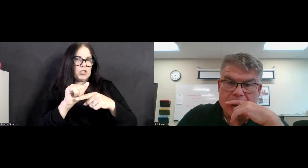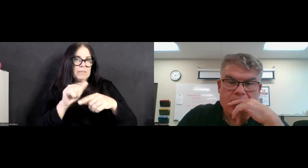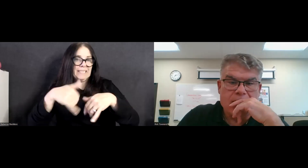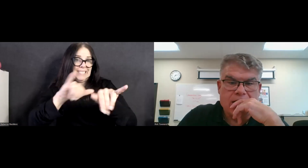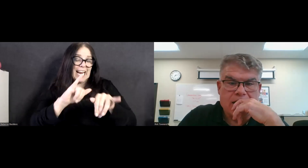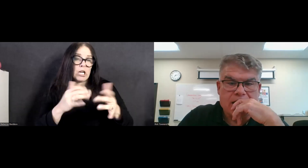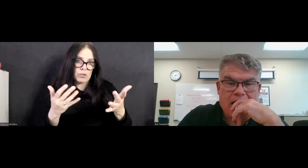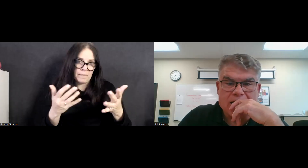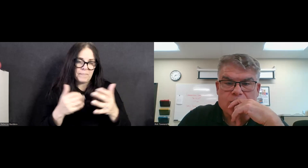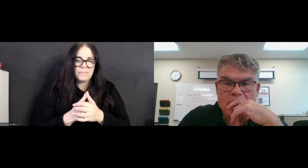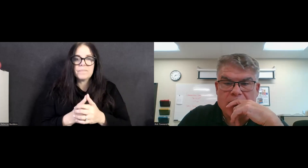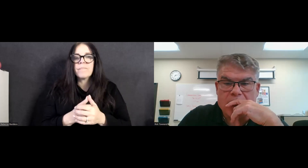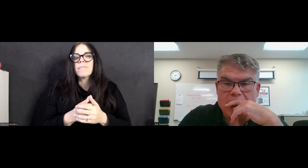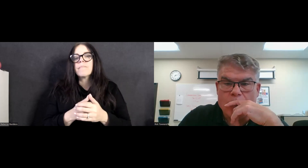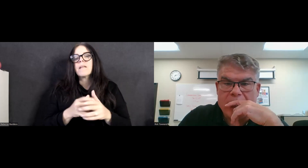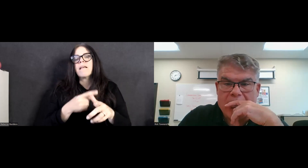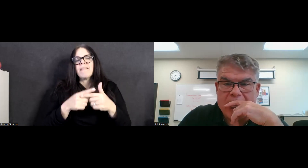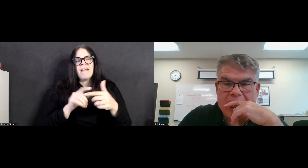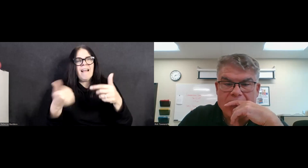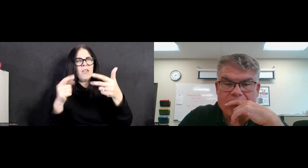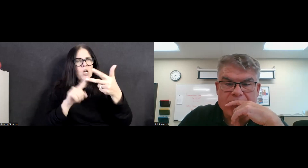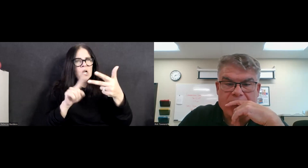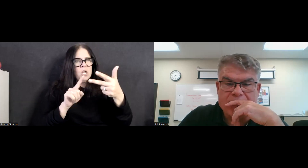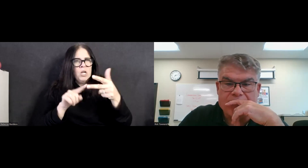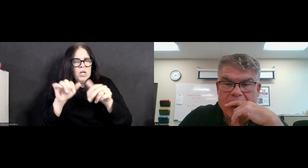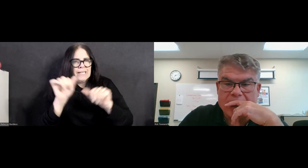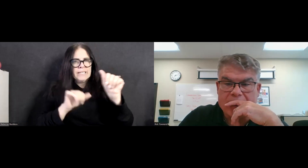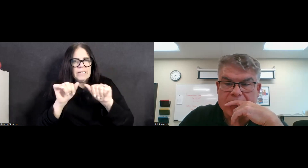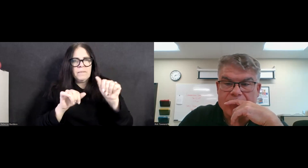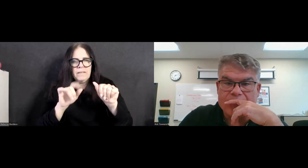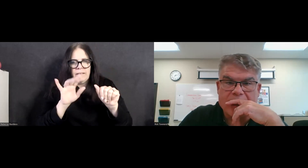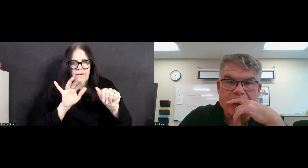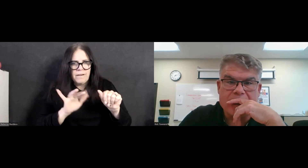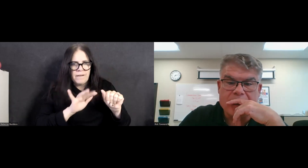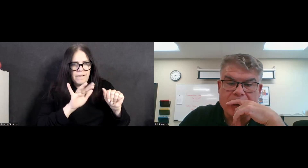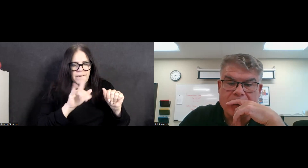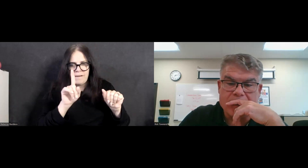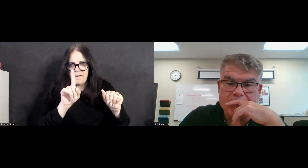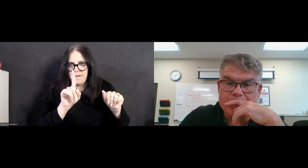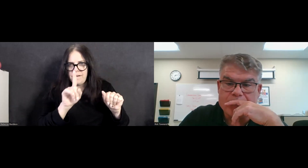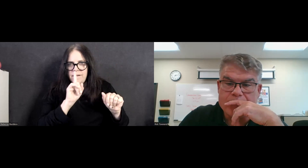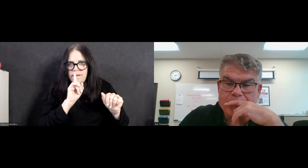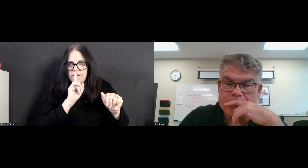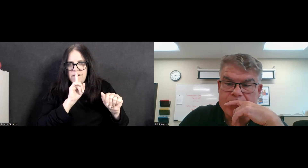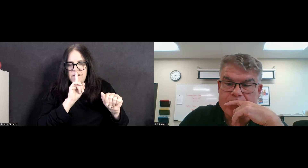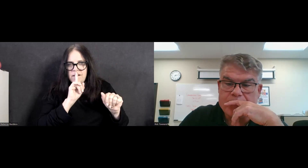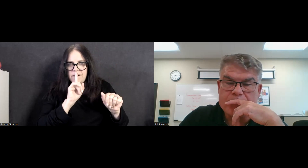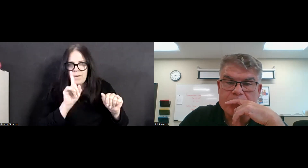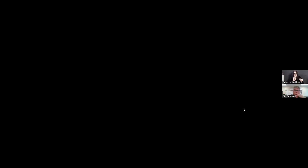All right. And then the last one we have, if I can find it here.